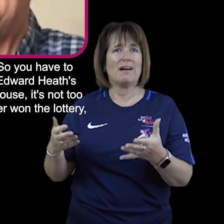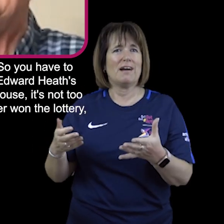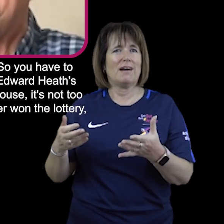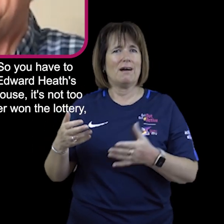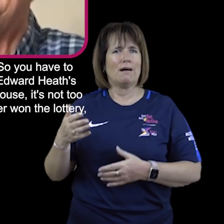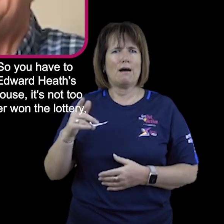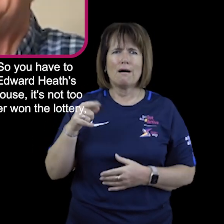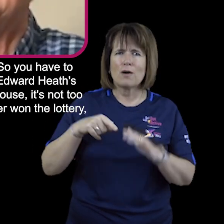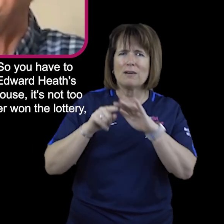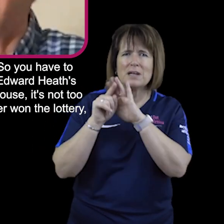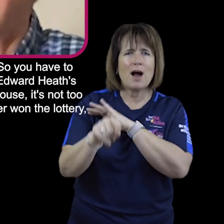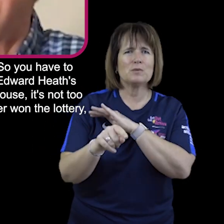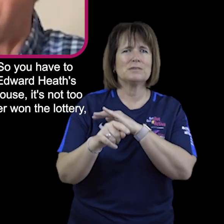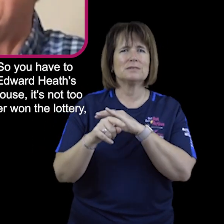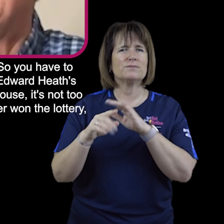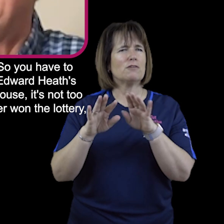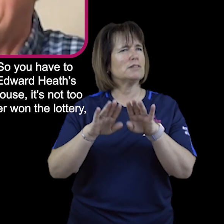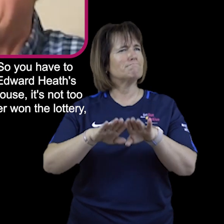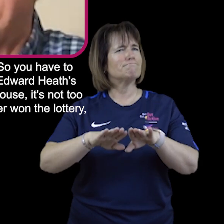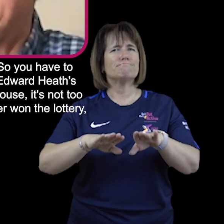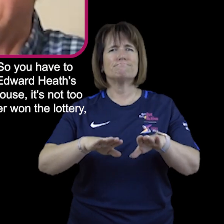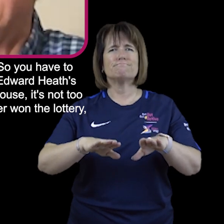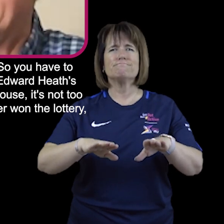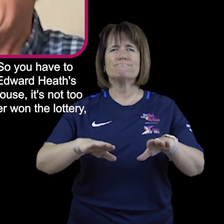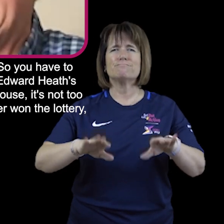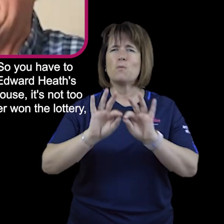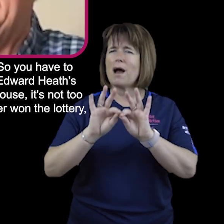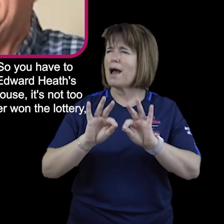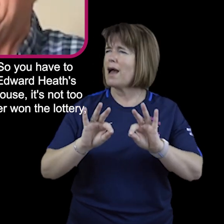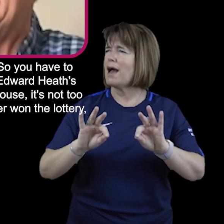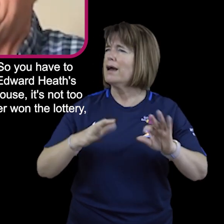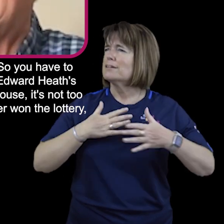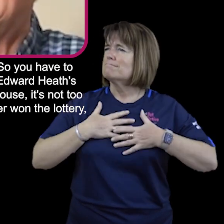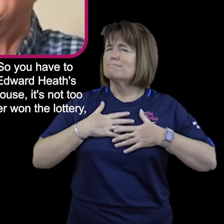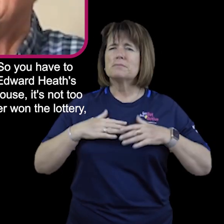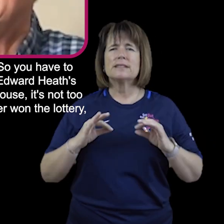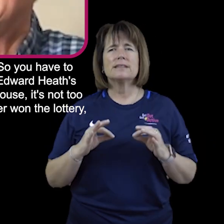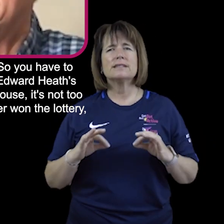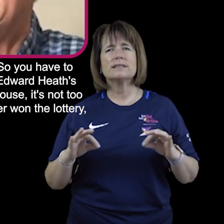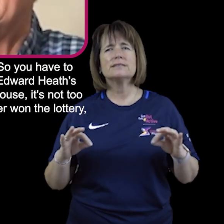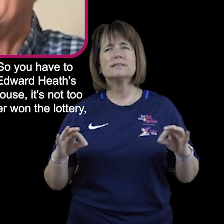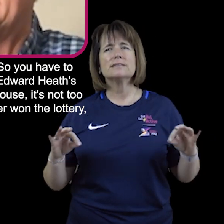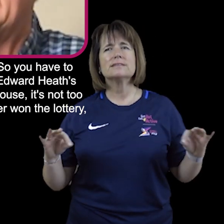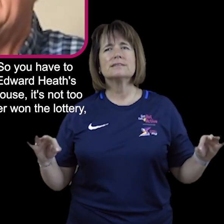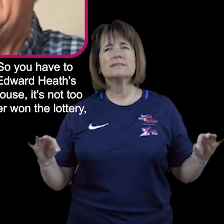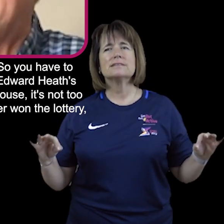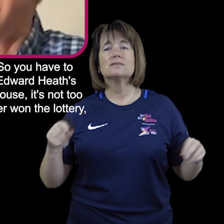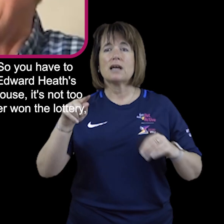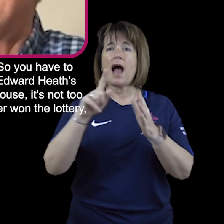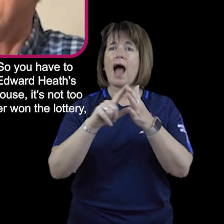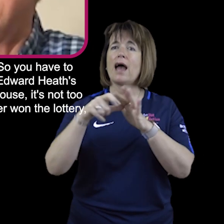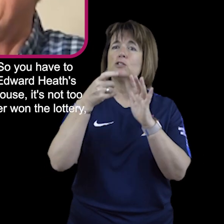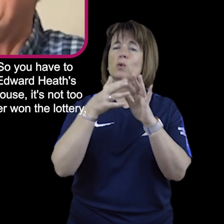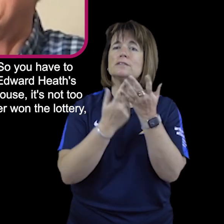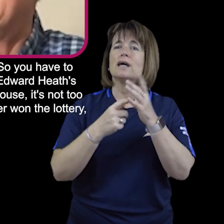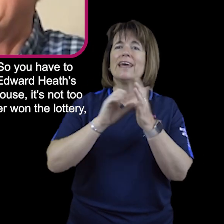Yeah. Very mellow. It's very quiet. It's very peaceful. And Arundel's is Edward